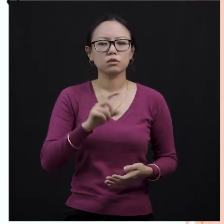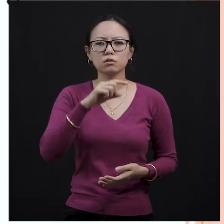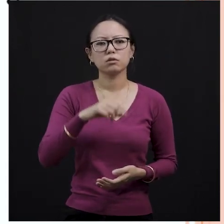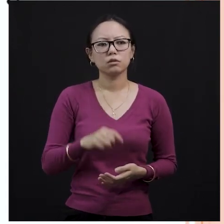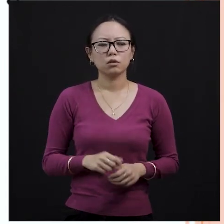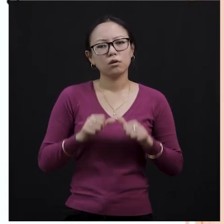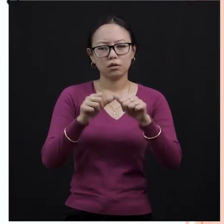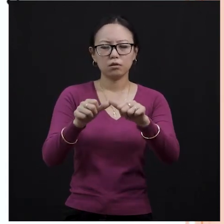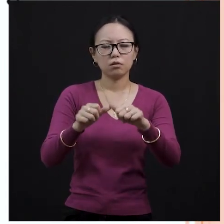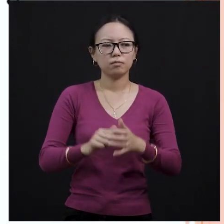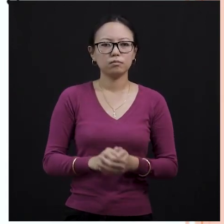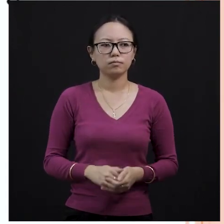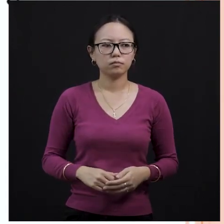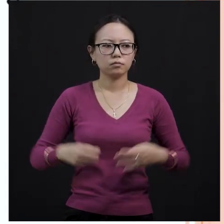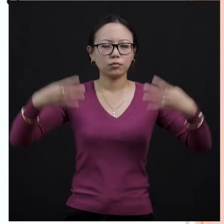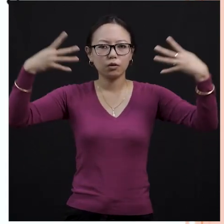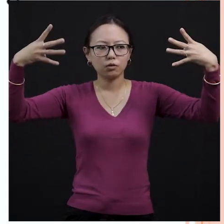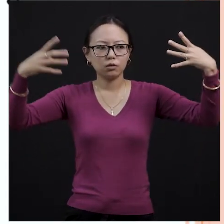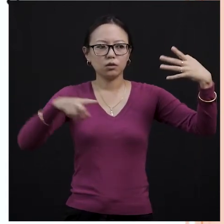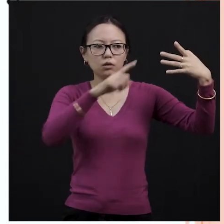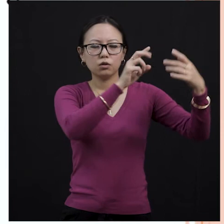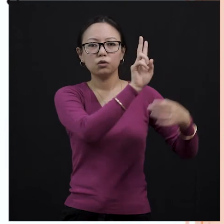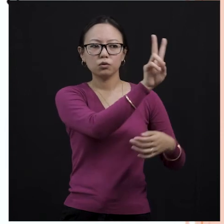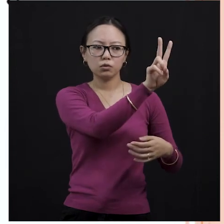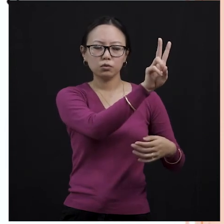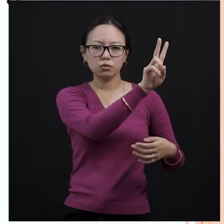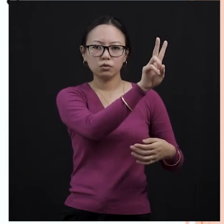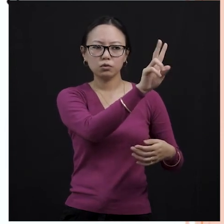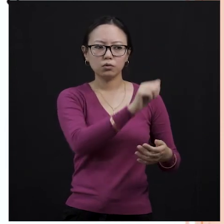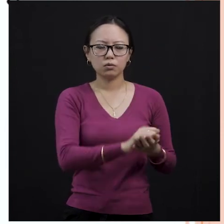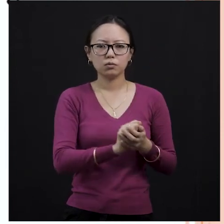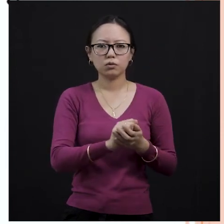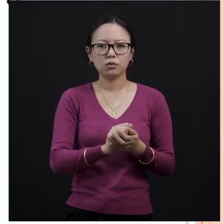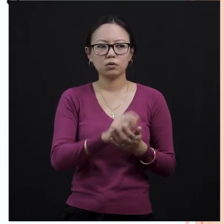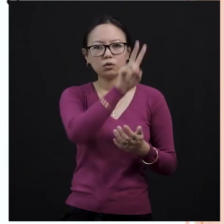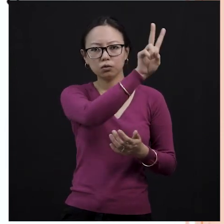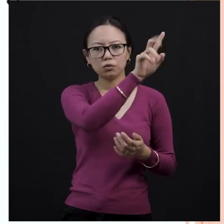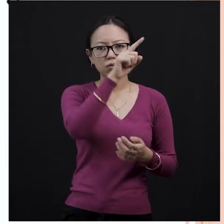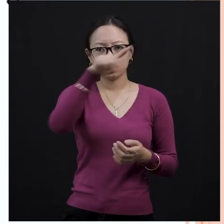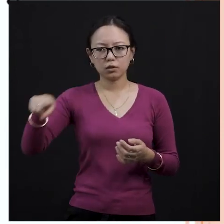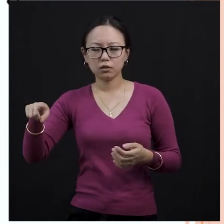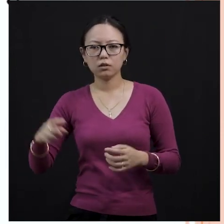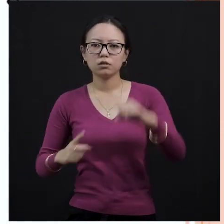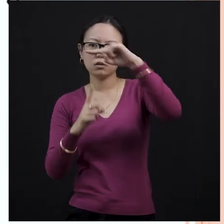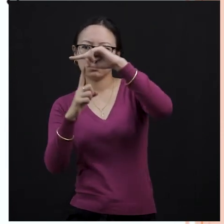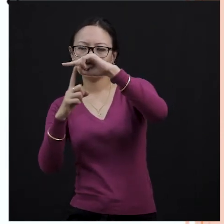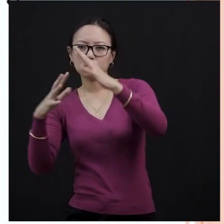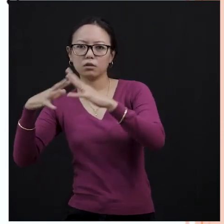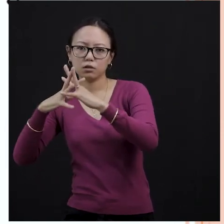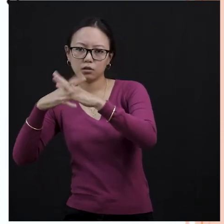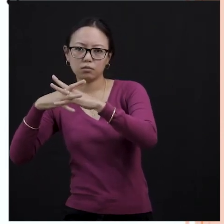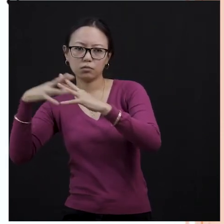That means TWO is the name of this numeral 2. All right. Similarly,